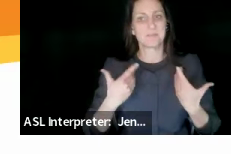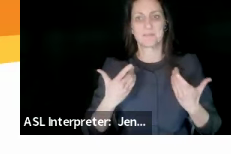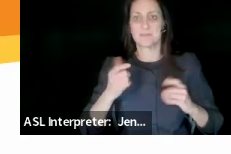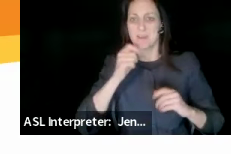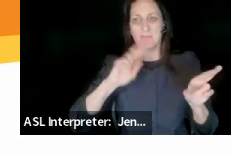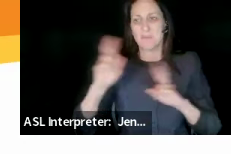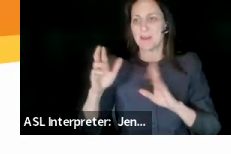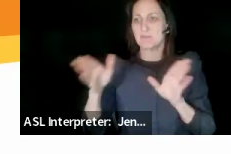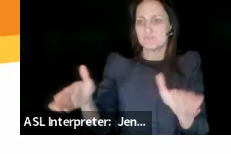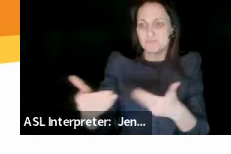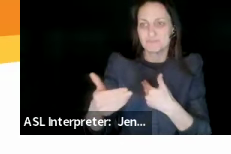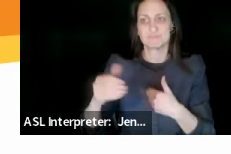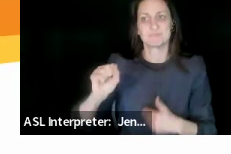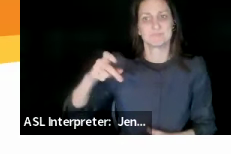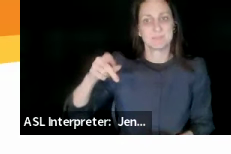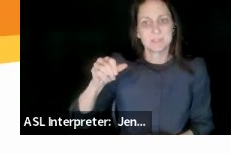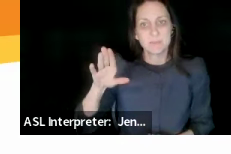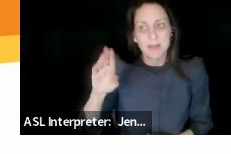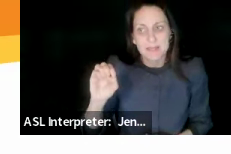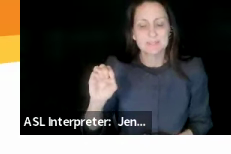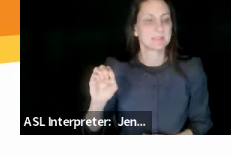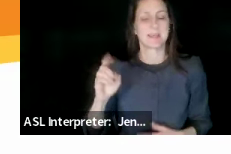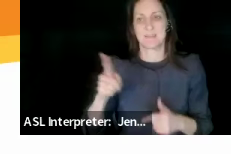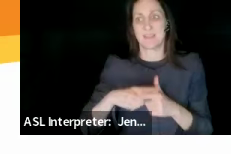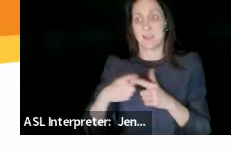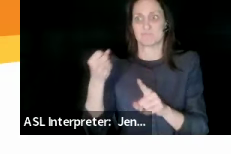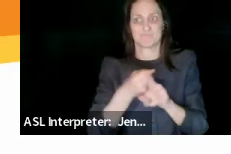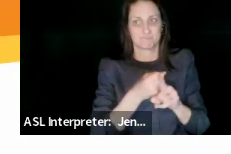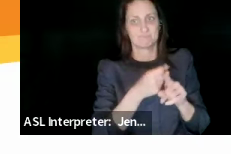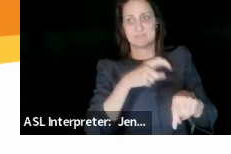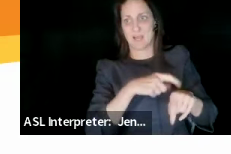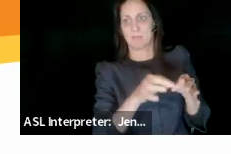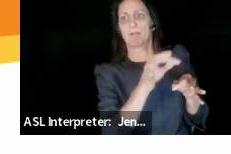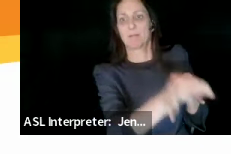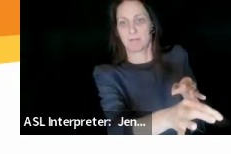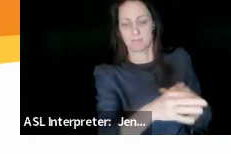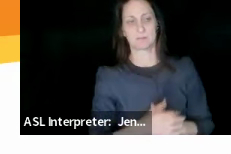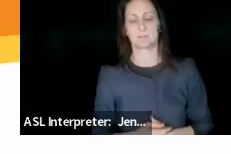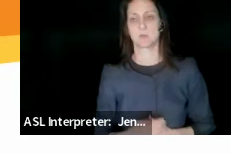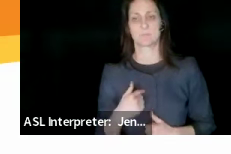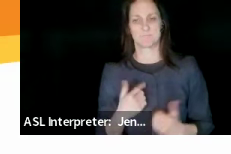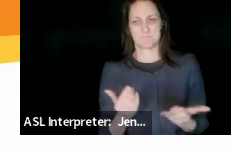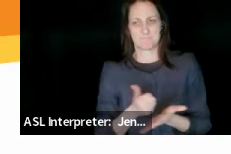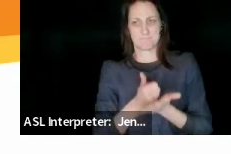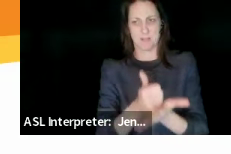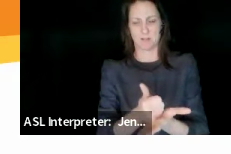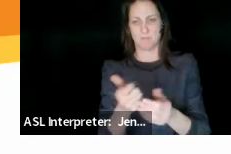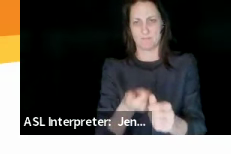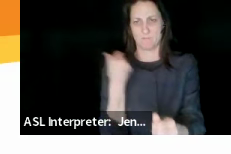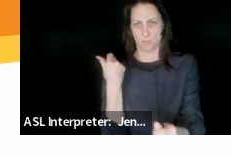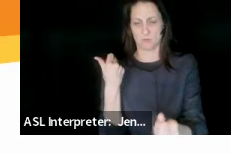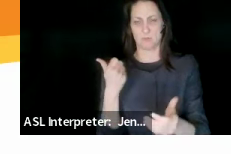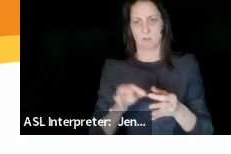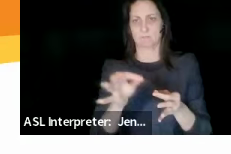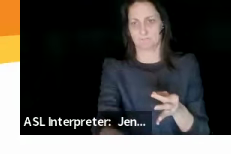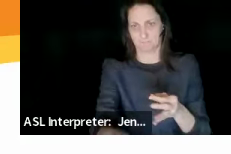equipment or supplies that were requested have not arrived. So we want to take a moment to offer a little extra guidance to help avoid those situations moving